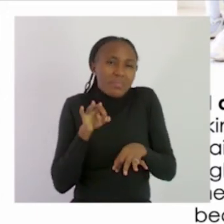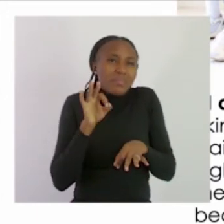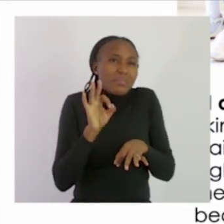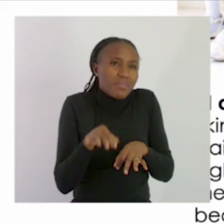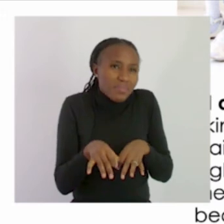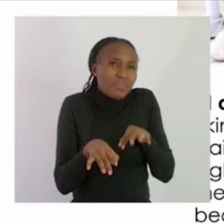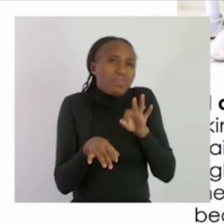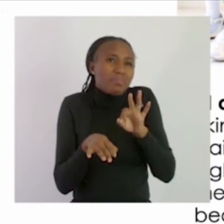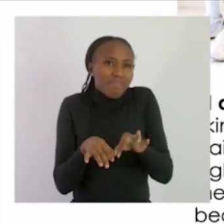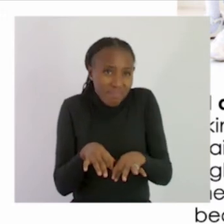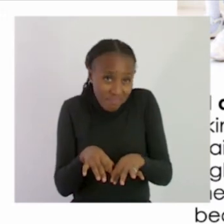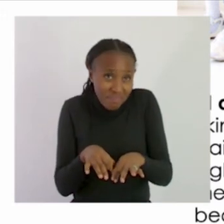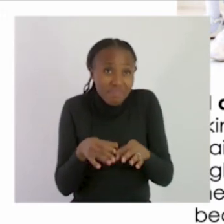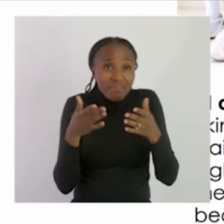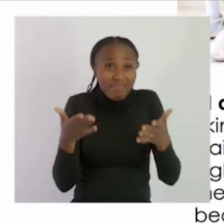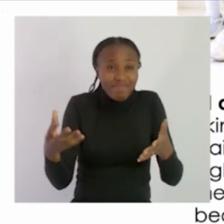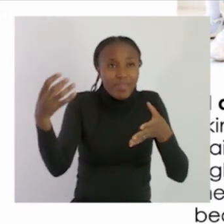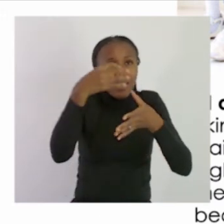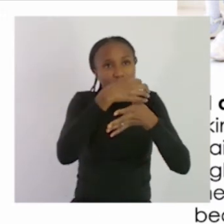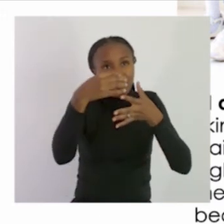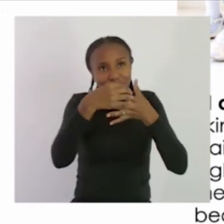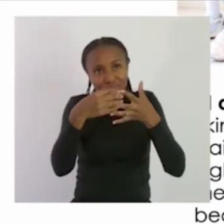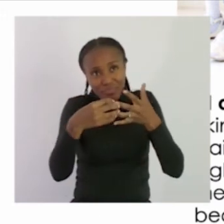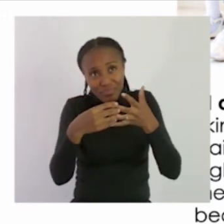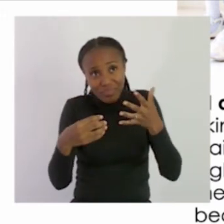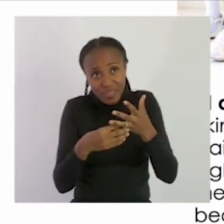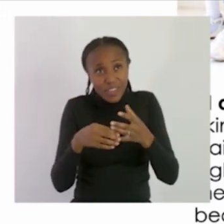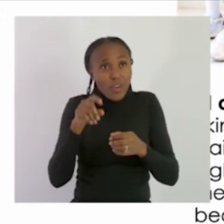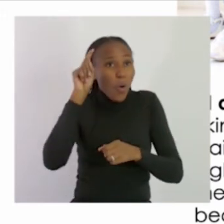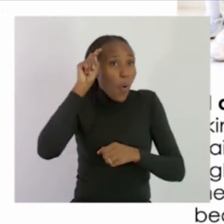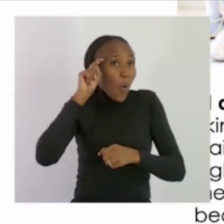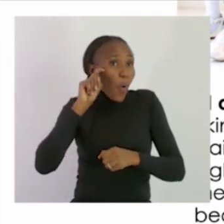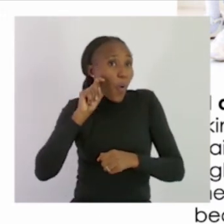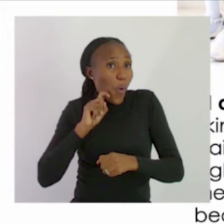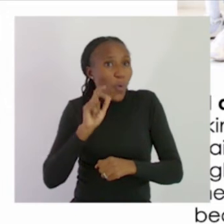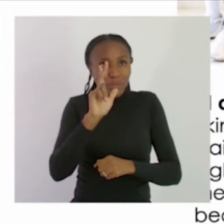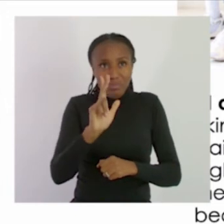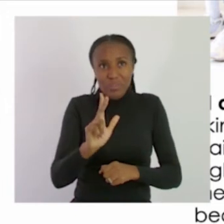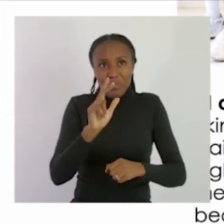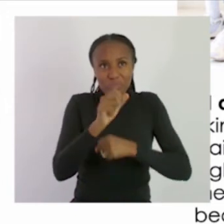are the characteristics of the old age, which is 60 and above.